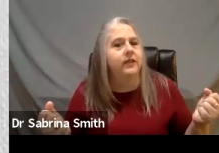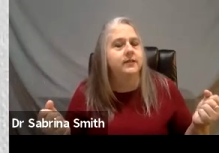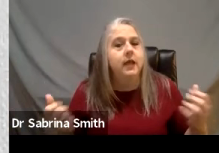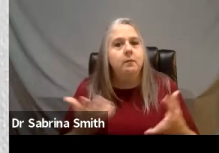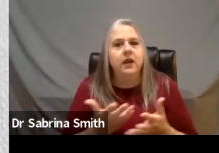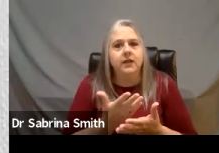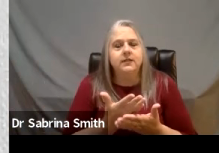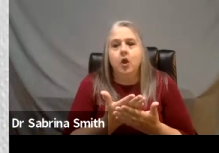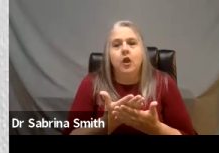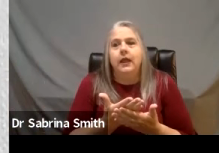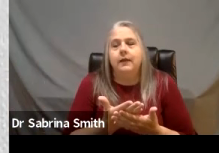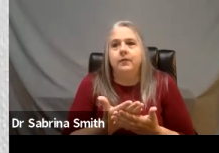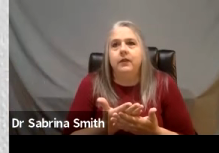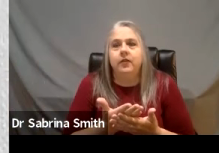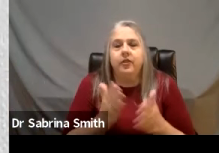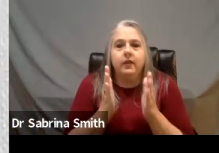on this. Because